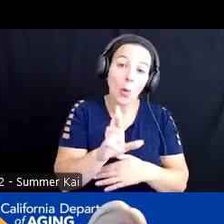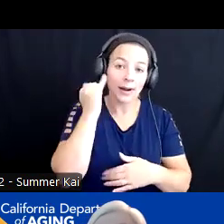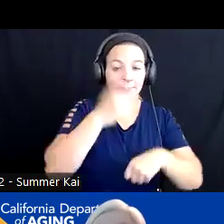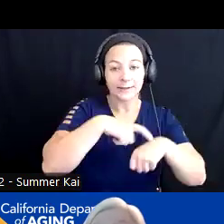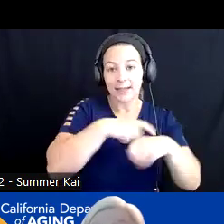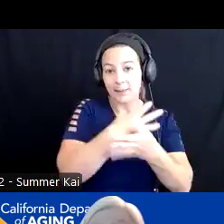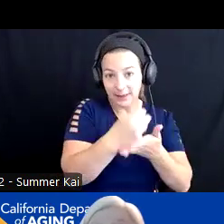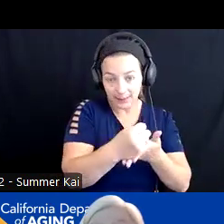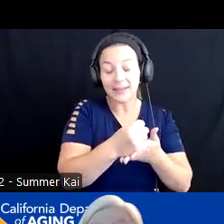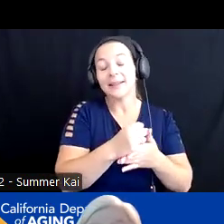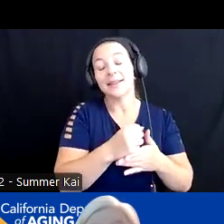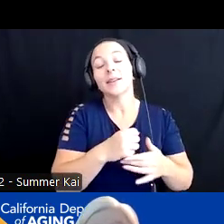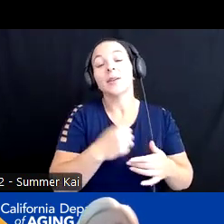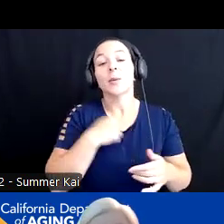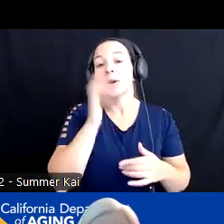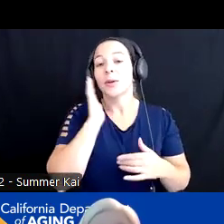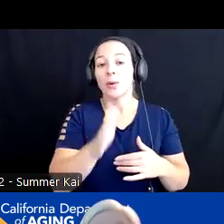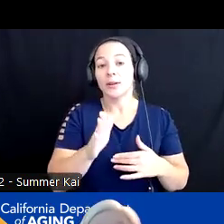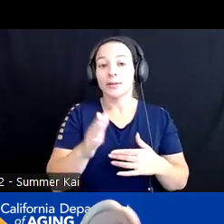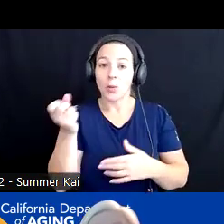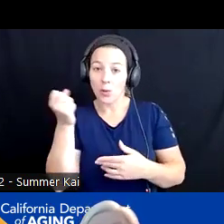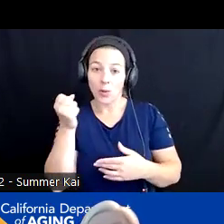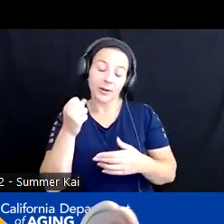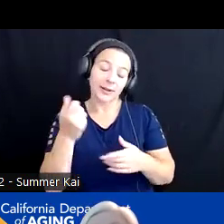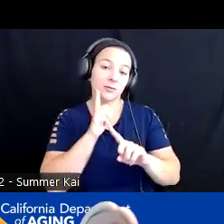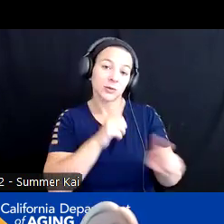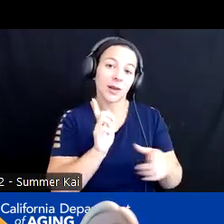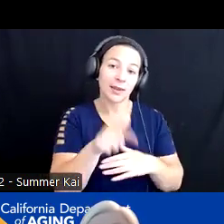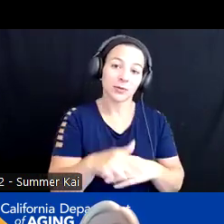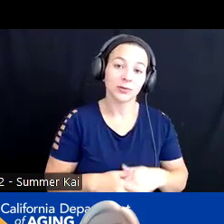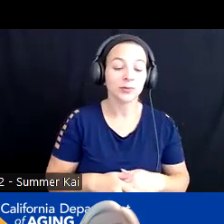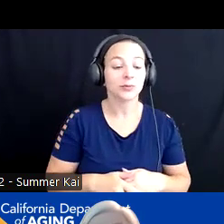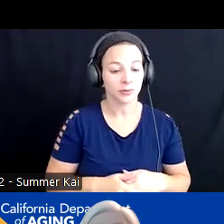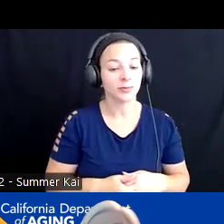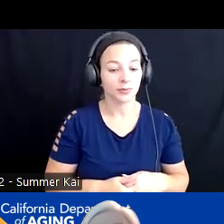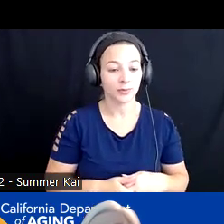time, we will get back to you. Next slide.